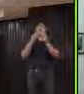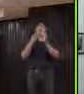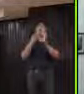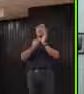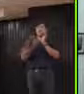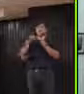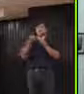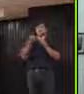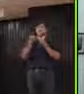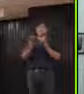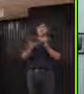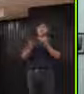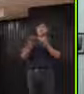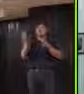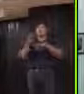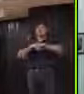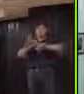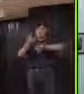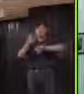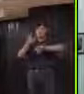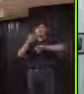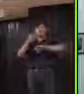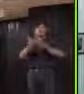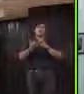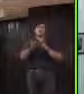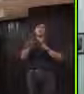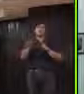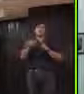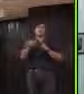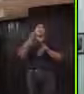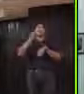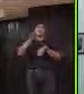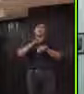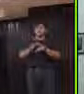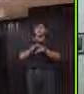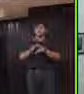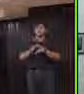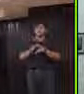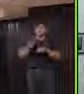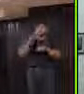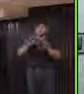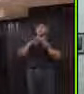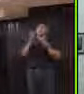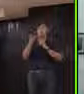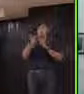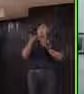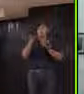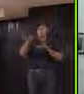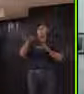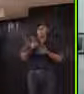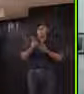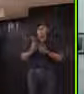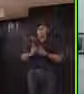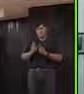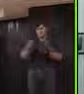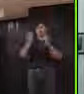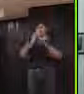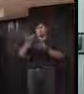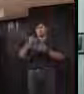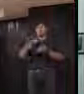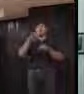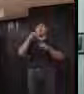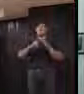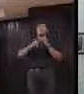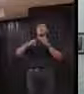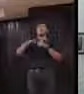me earlier that you would like to go at 8 o'clock. We've already kept you for 10 minutes beyond that. So if you'd like to stay, more than welcome. We'll finish in 5 minutes. But